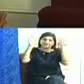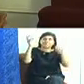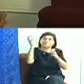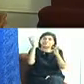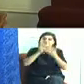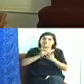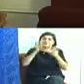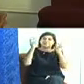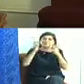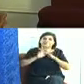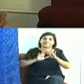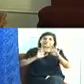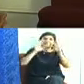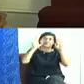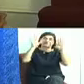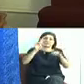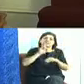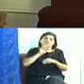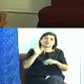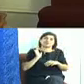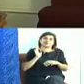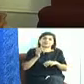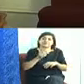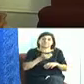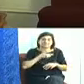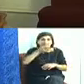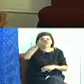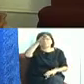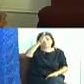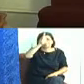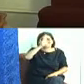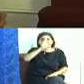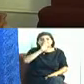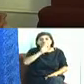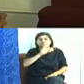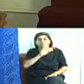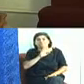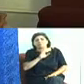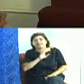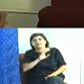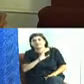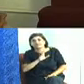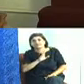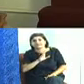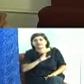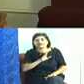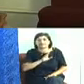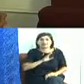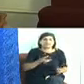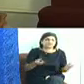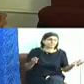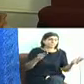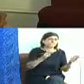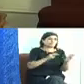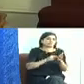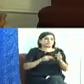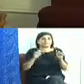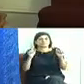great. How great is our God. Would you stand? Lift your hands. Sing it with me.